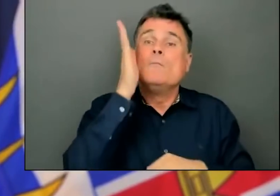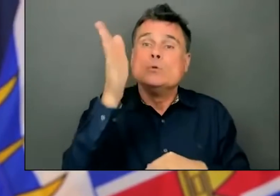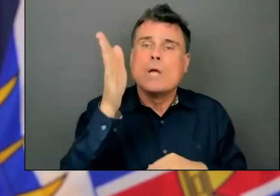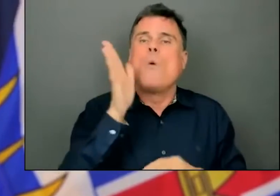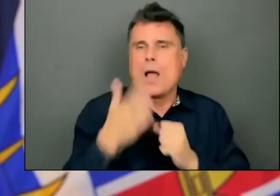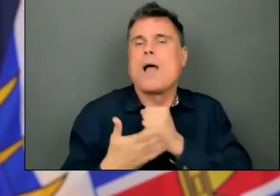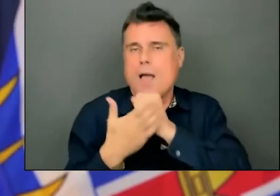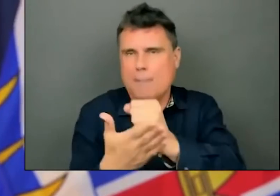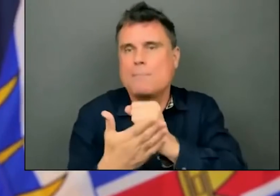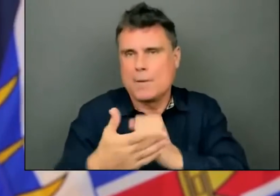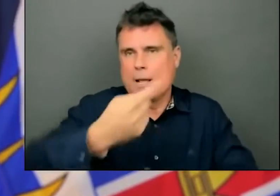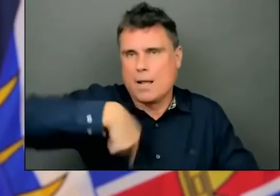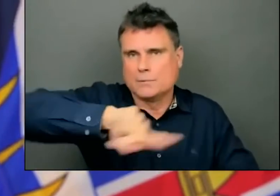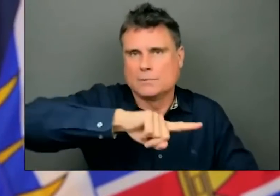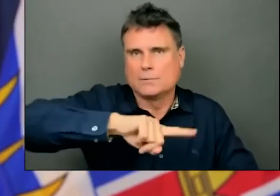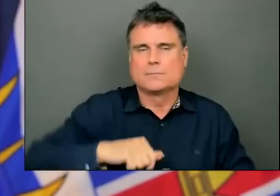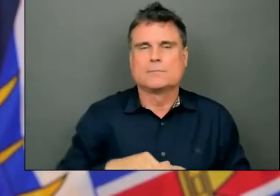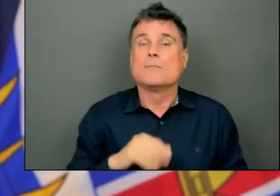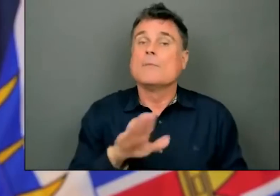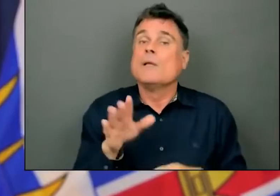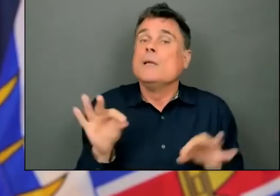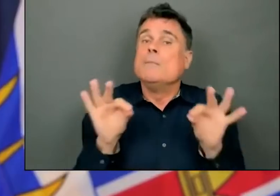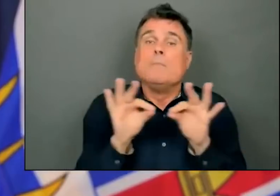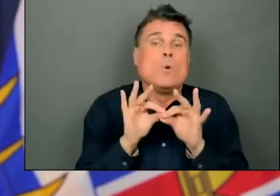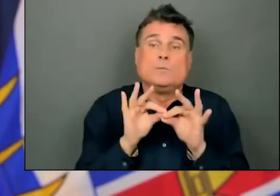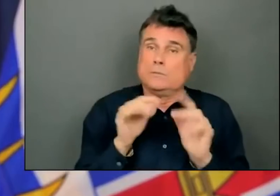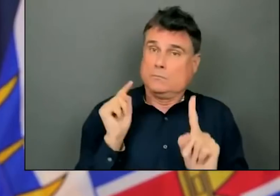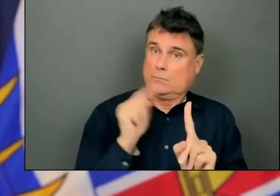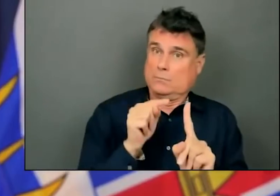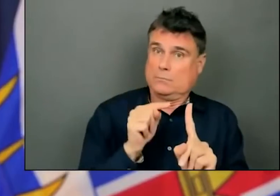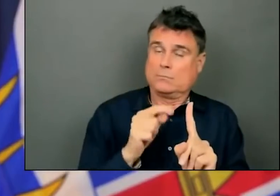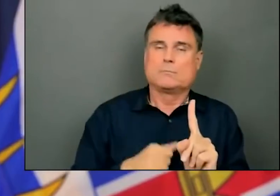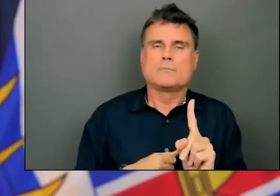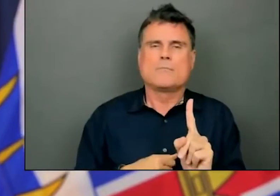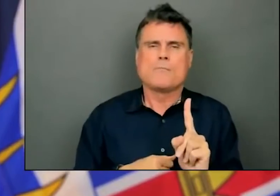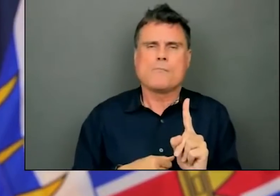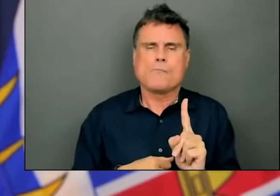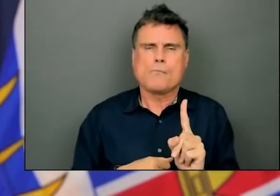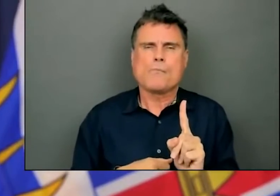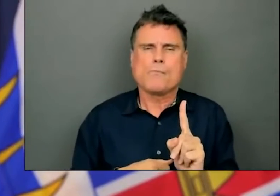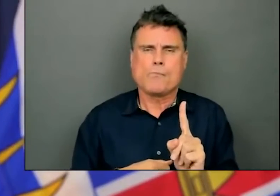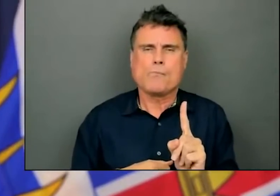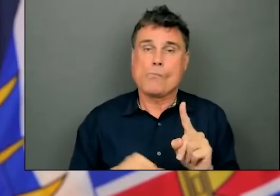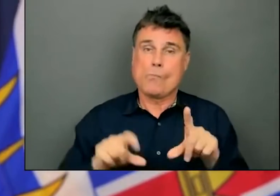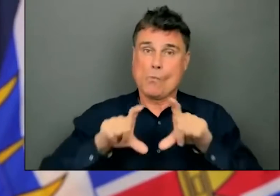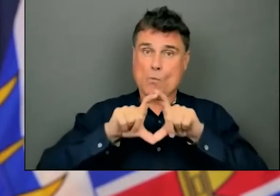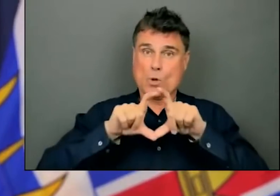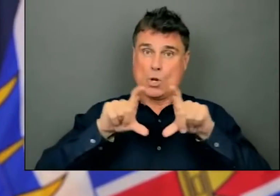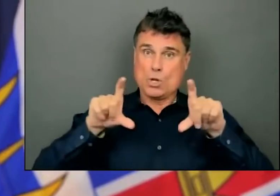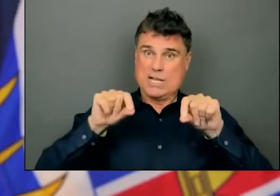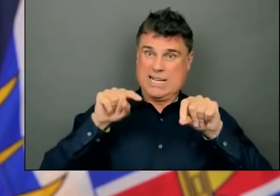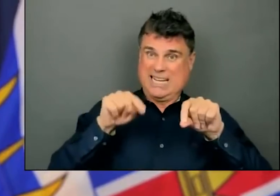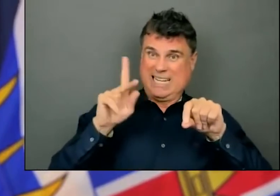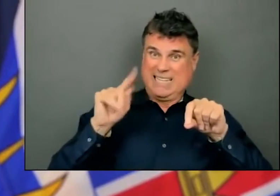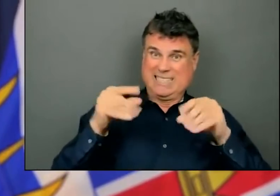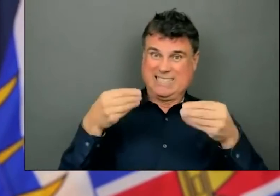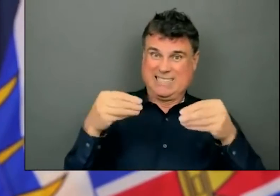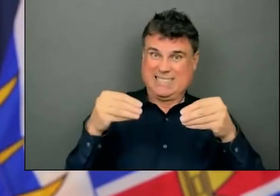and months. But really importantly, these are tools that we can get used to using in certain situations for